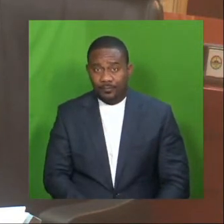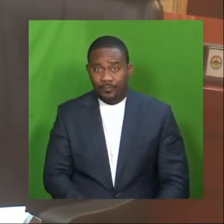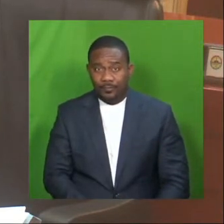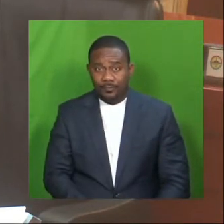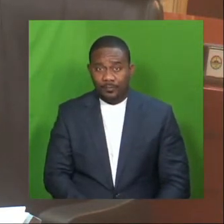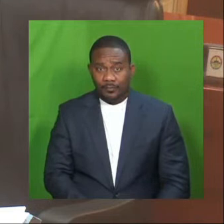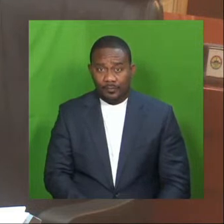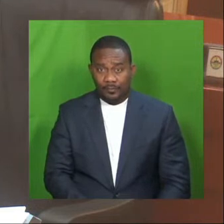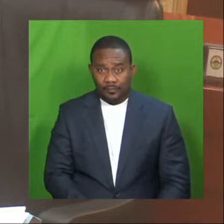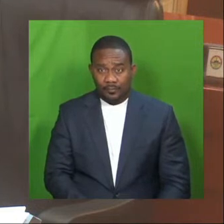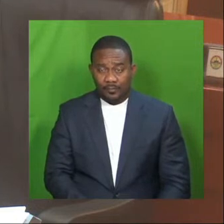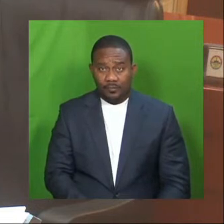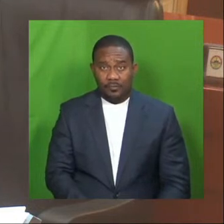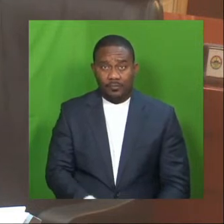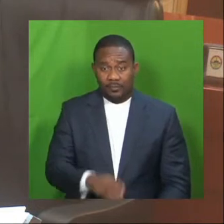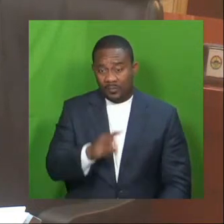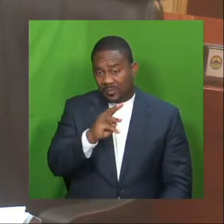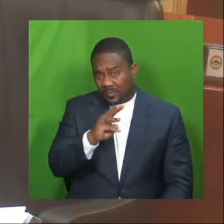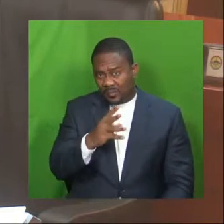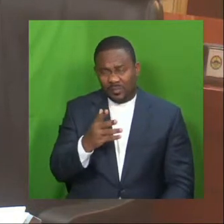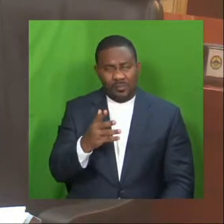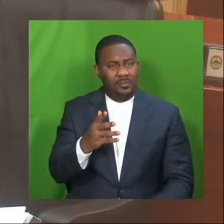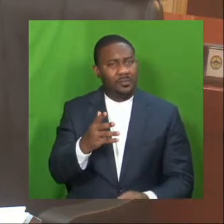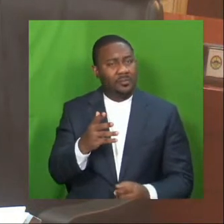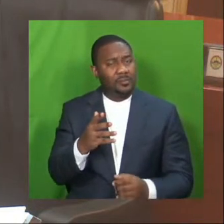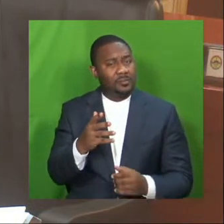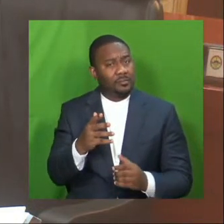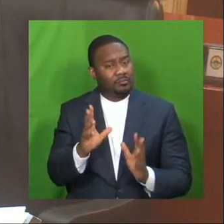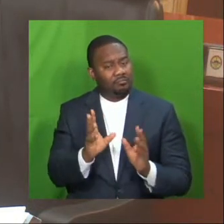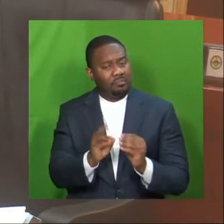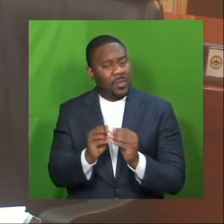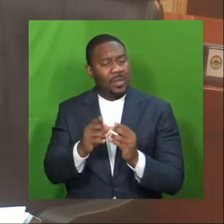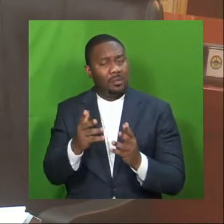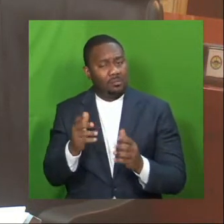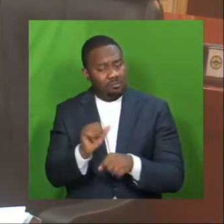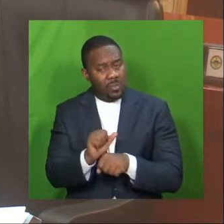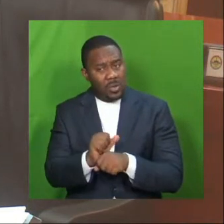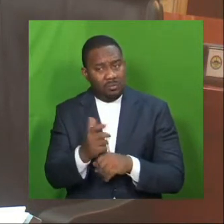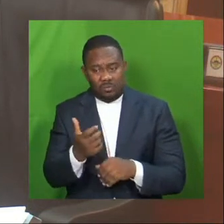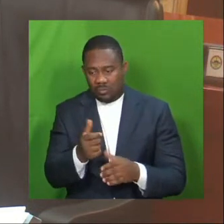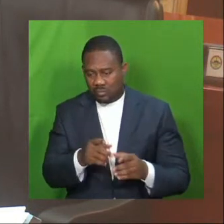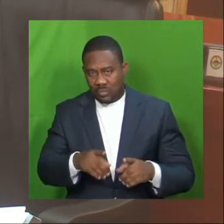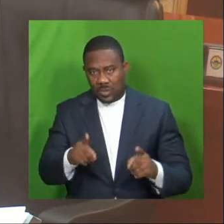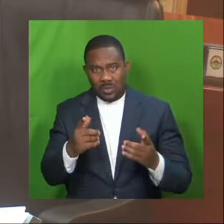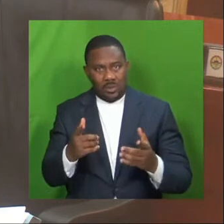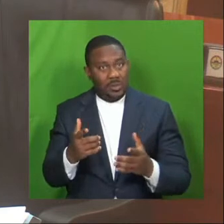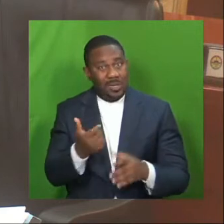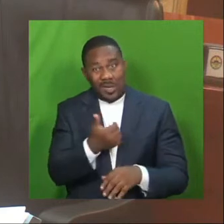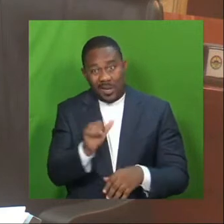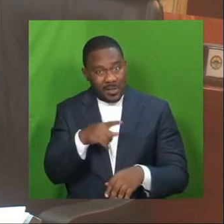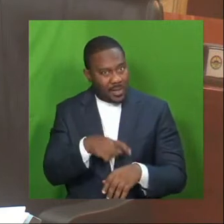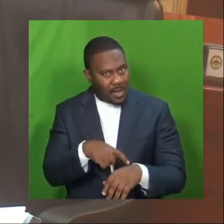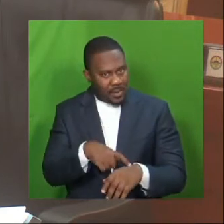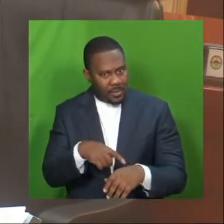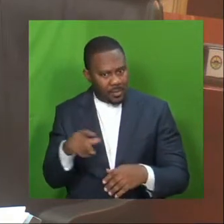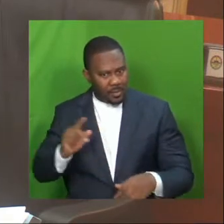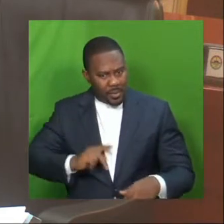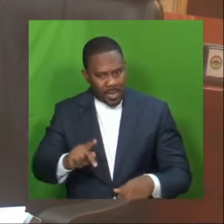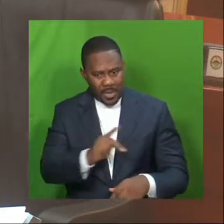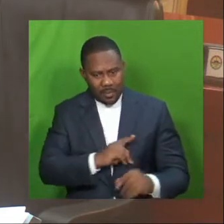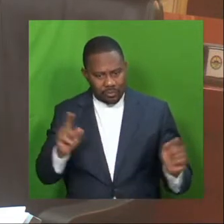from 16 sittings of a meeting of Parliament during any period that Parliament has been summoned to meet and continues to